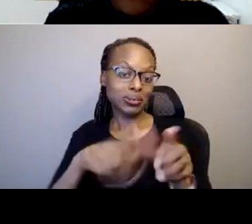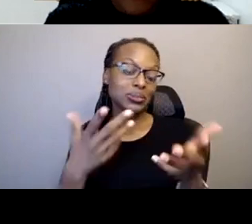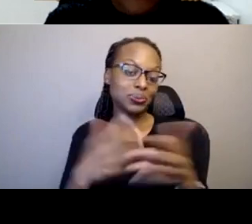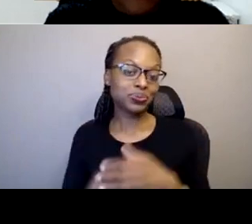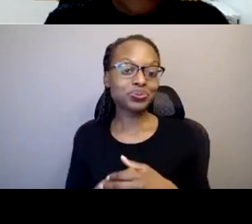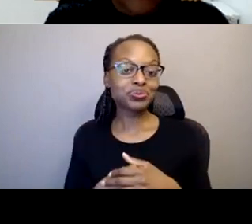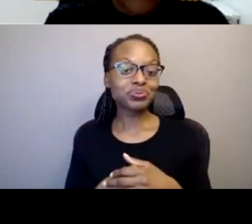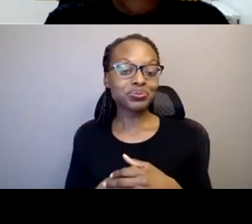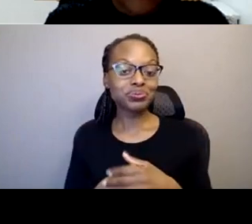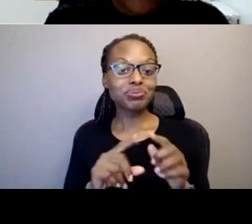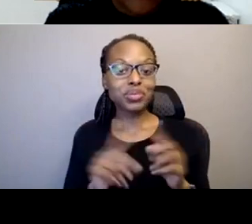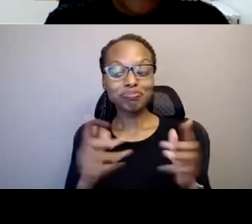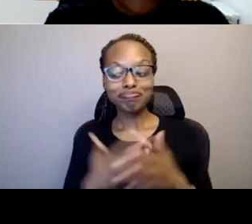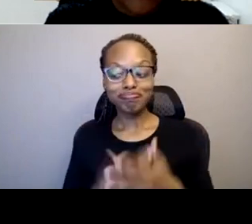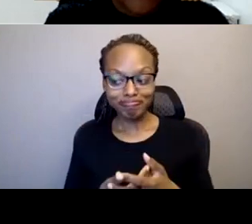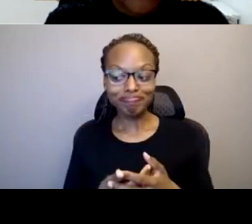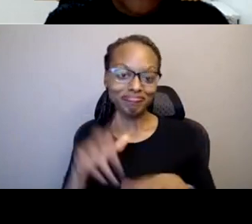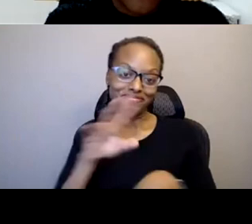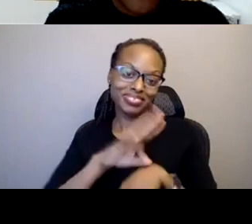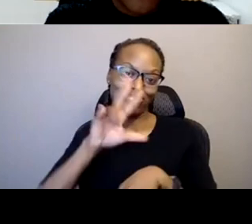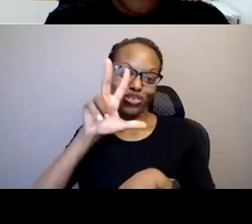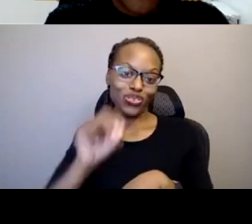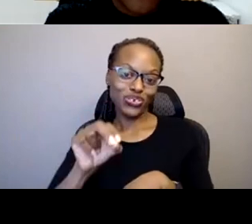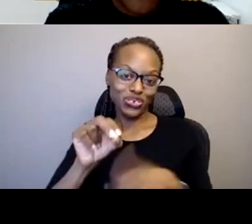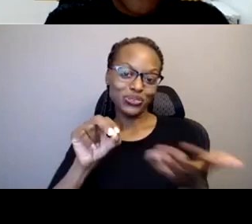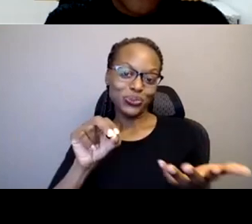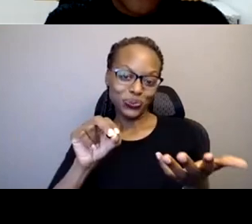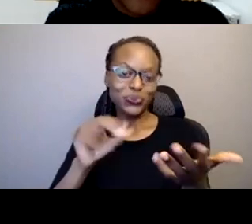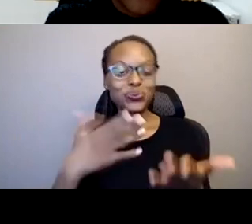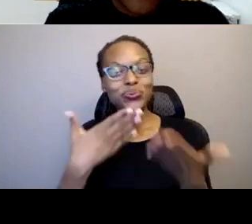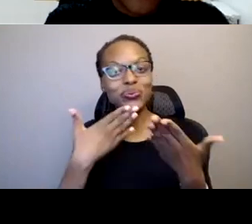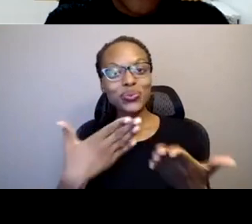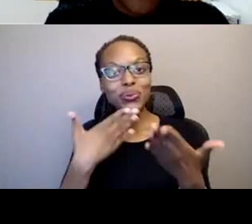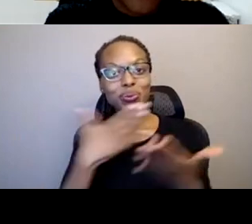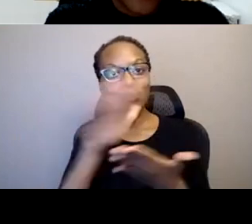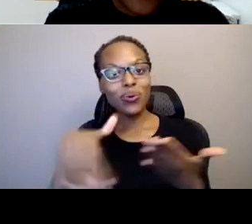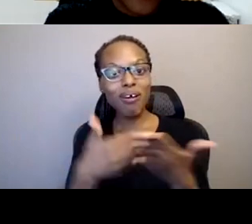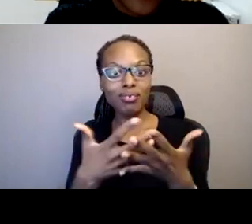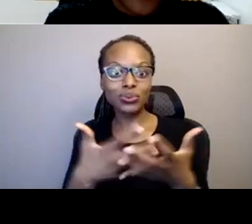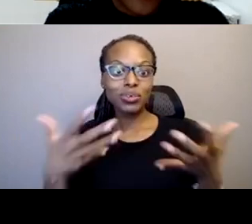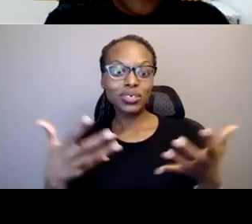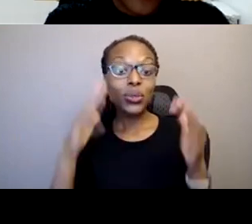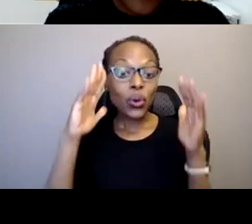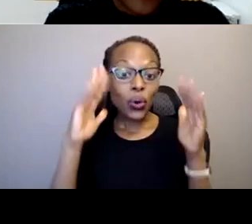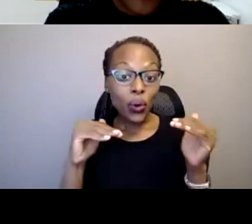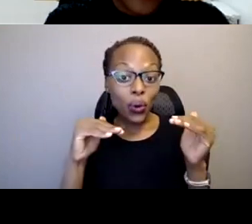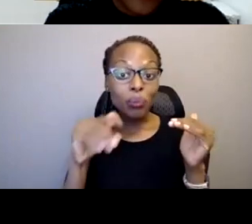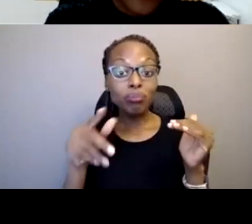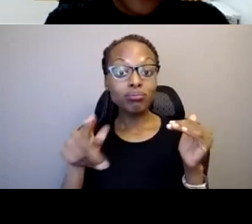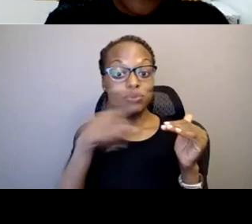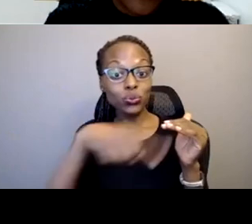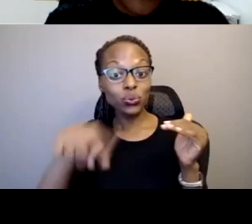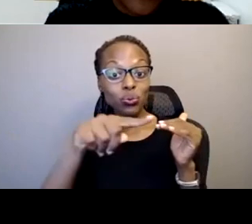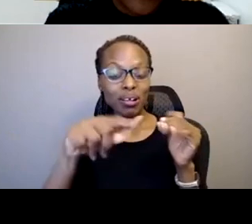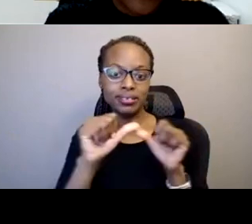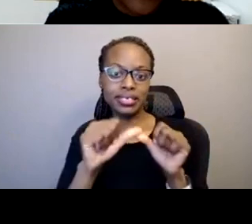I just, it's 7:30, so I just want to say thank you all so much. I hope you will stay connected to A4.